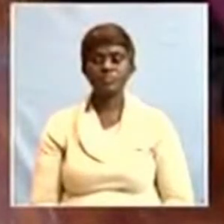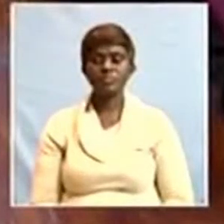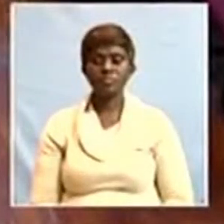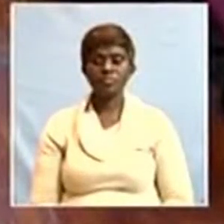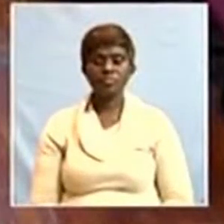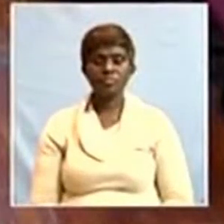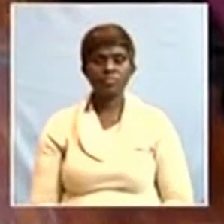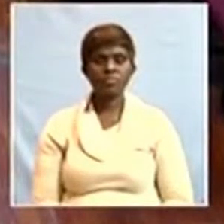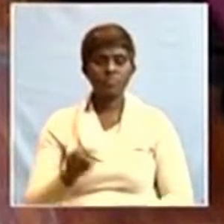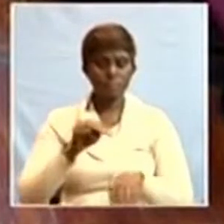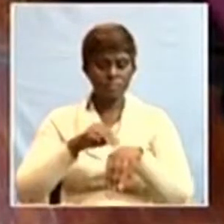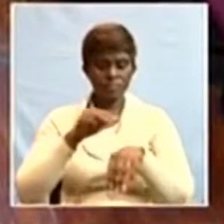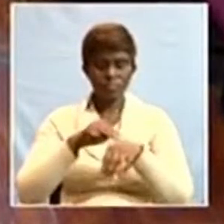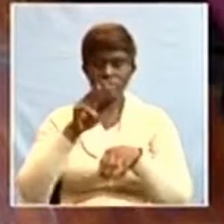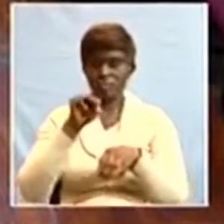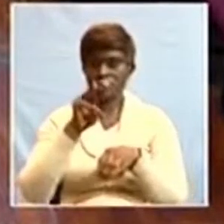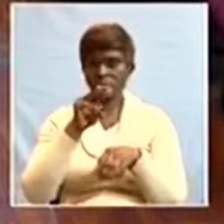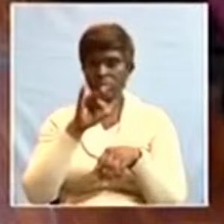Honorable Mwira.